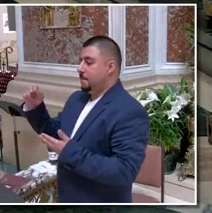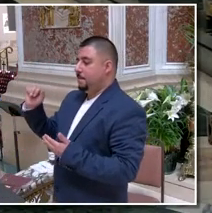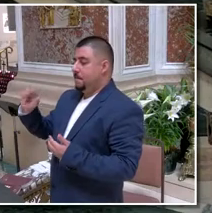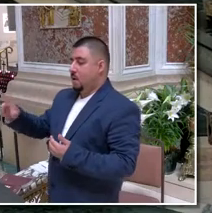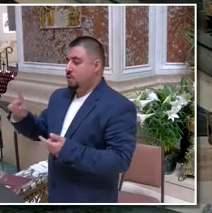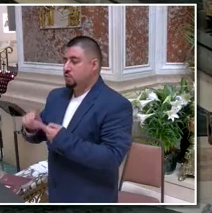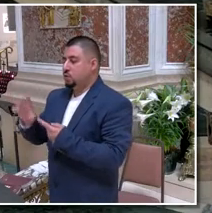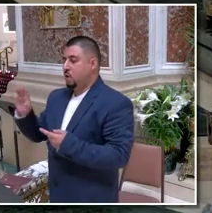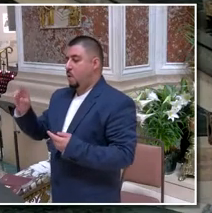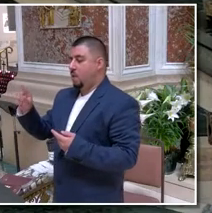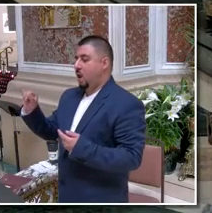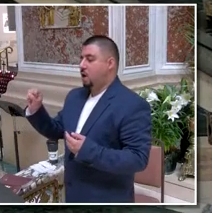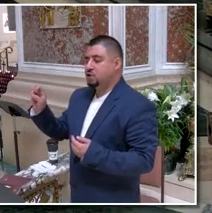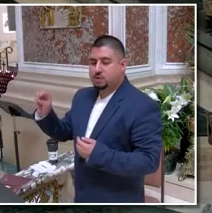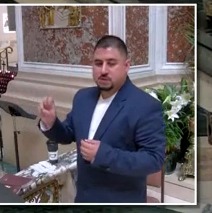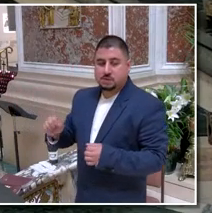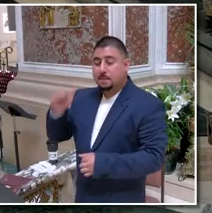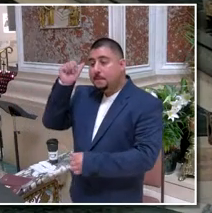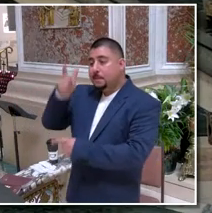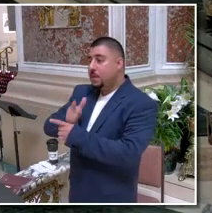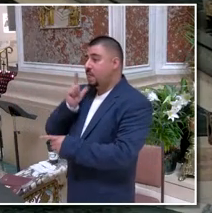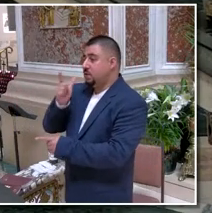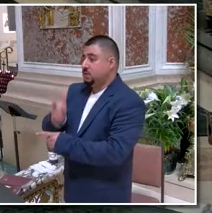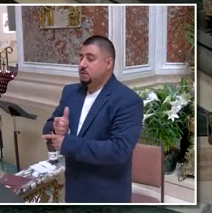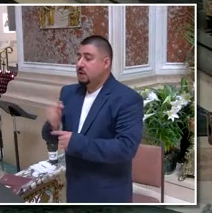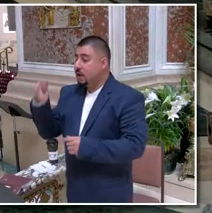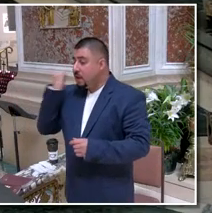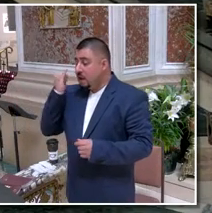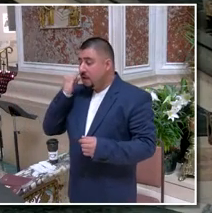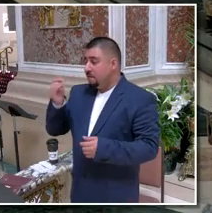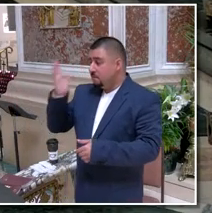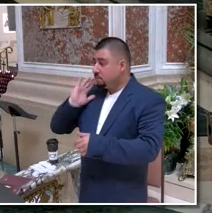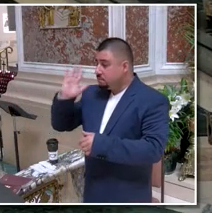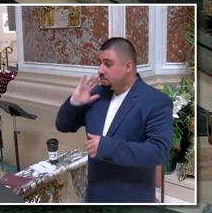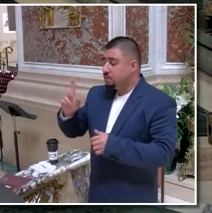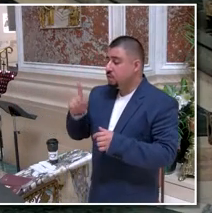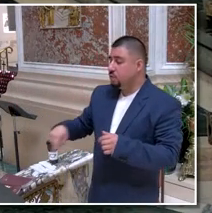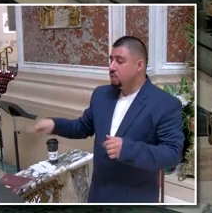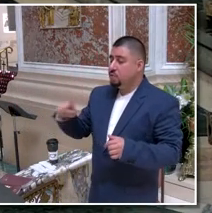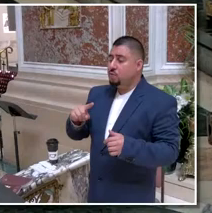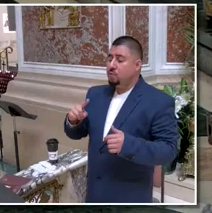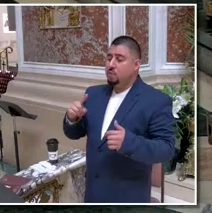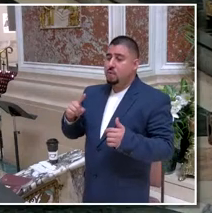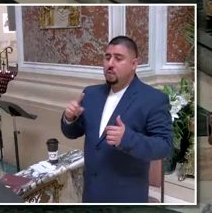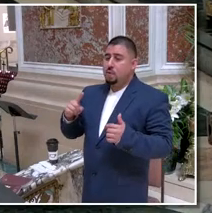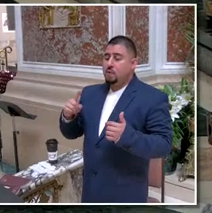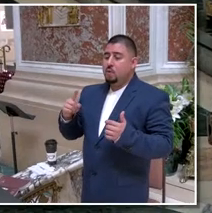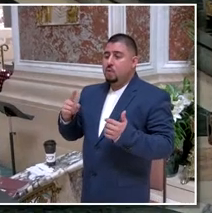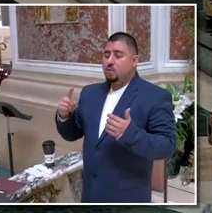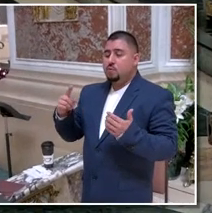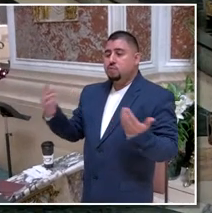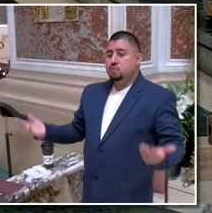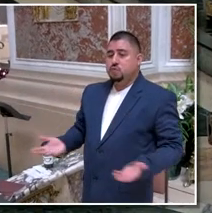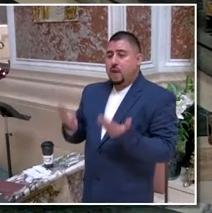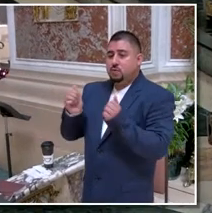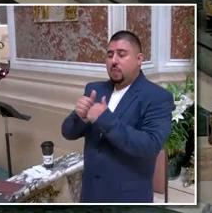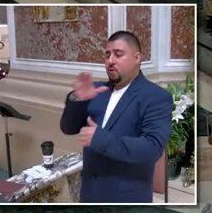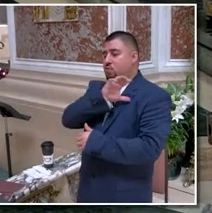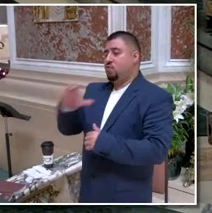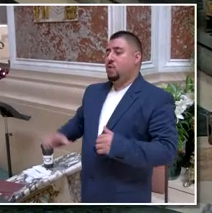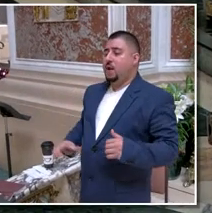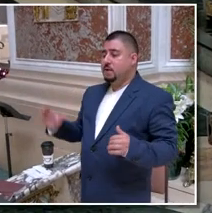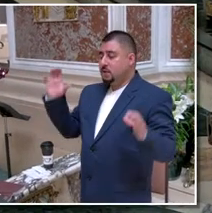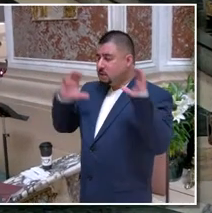Brothers and sisters, if then you were raised with Christ,